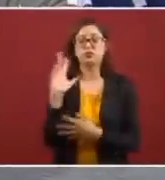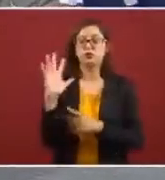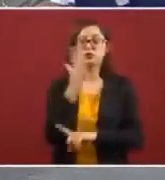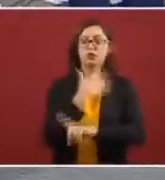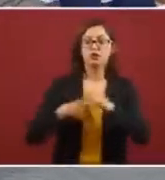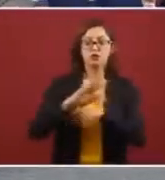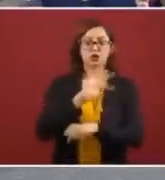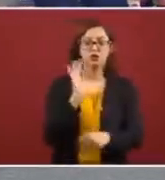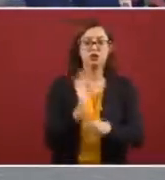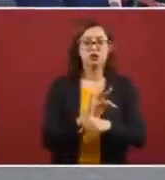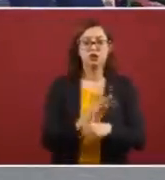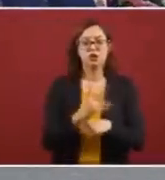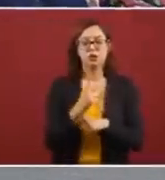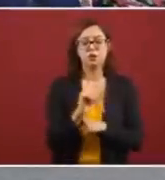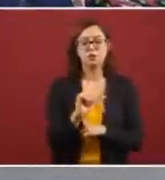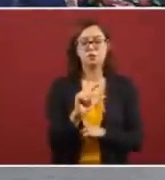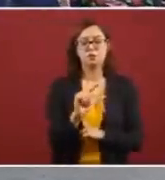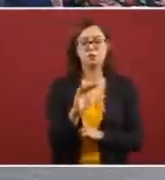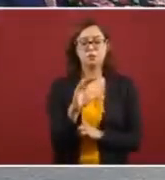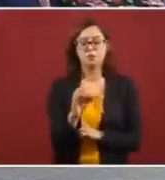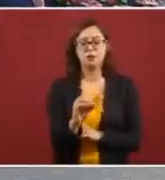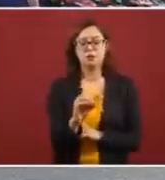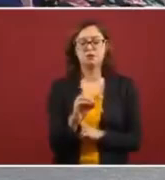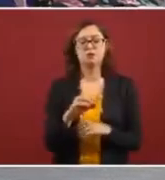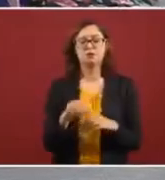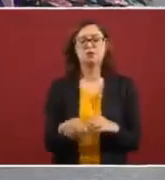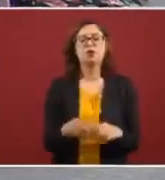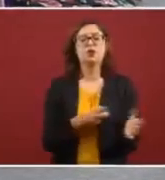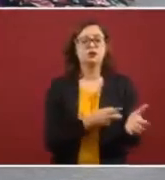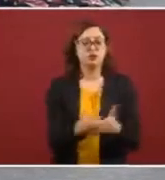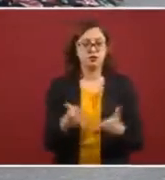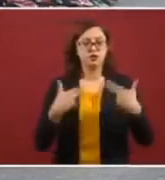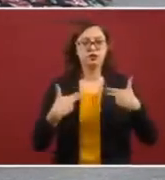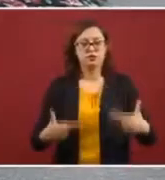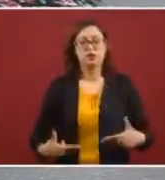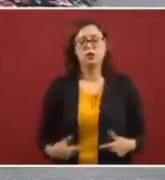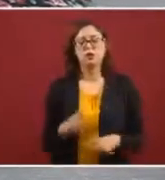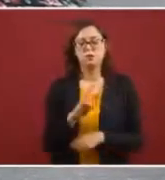So help protection of environment. Wow,